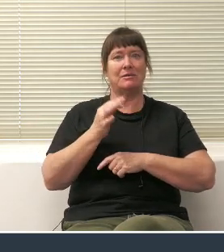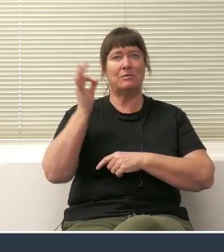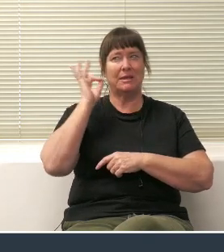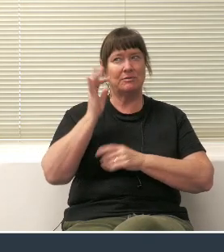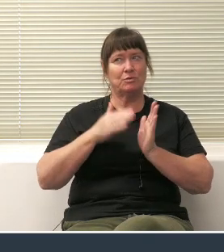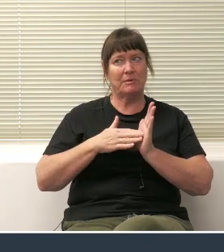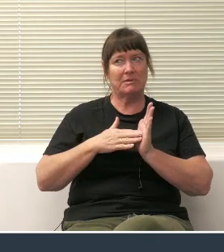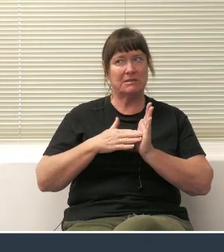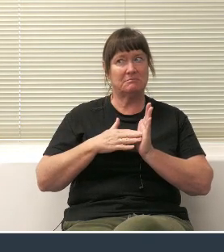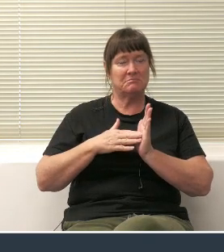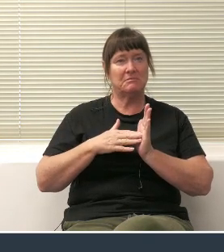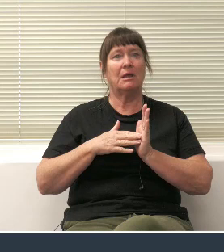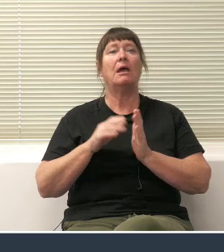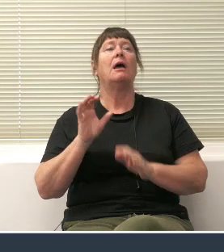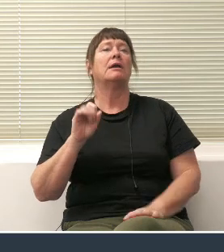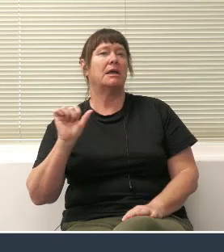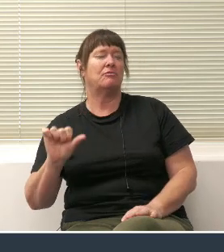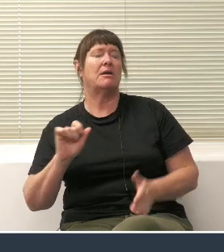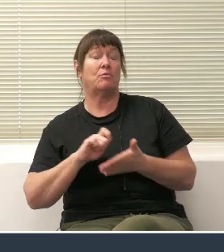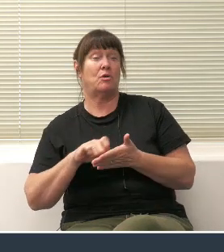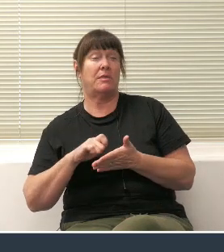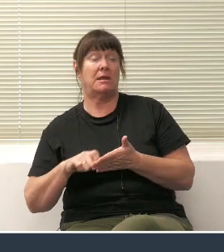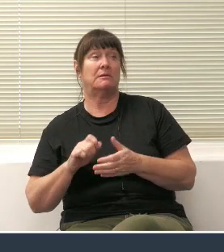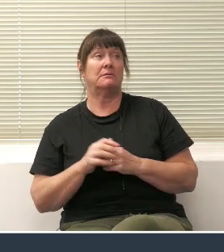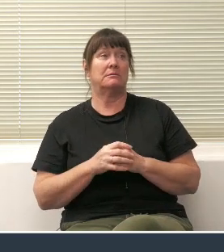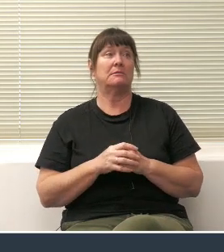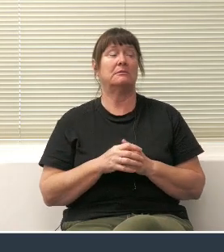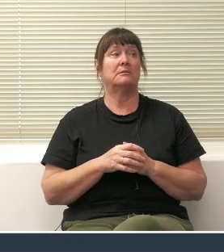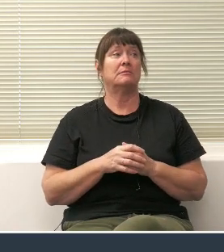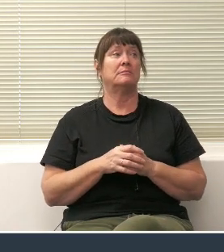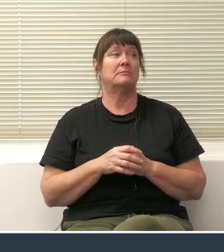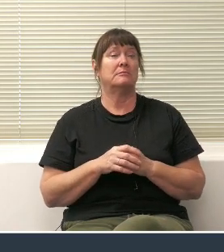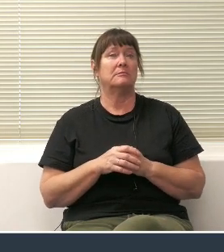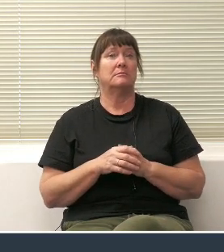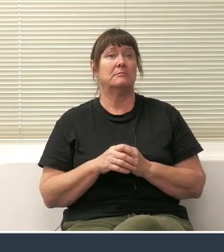Good point. Thank you, Councillor Mawson. We'll note that as we carry on with the deliberations.